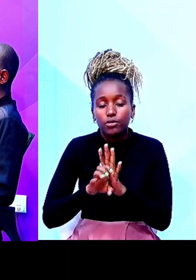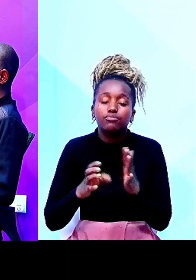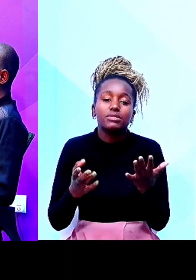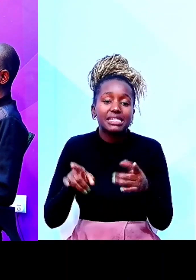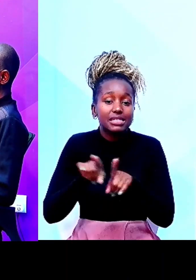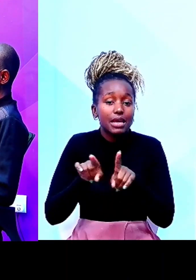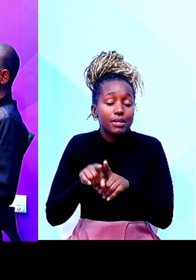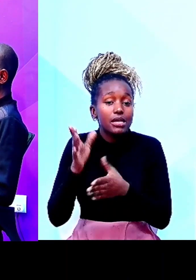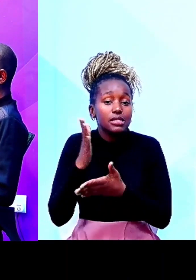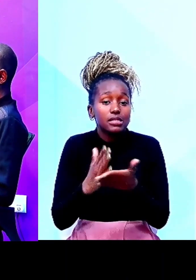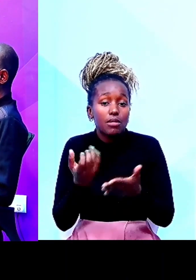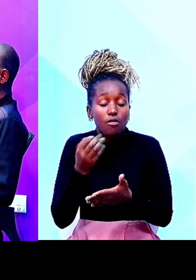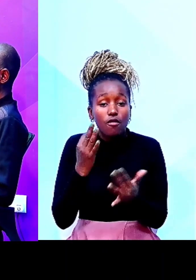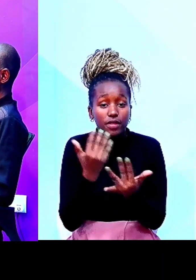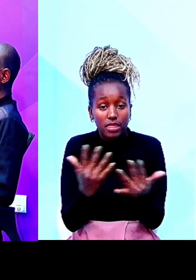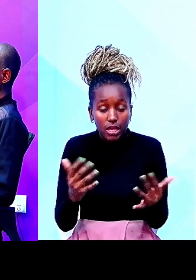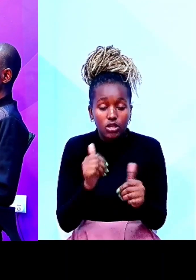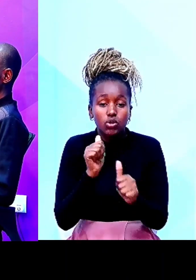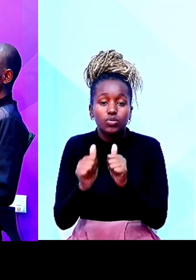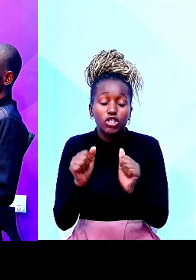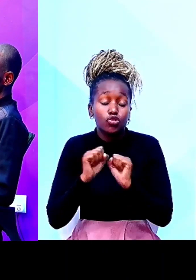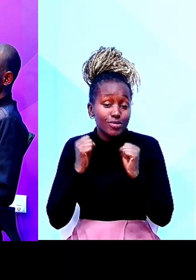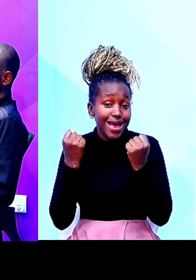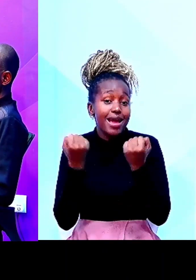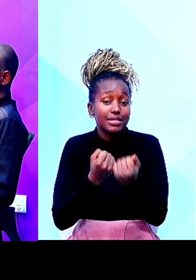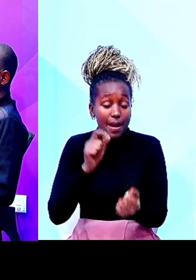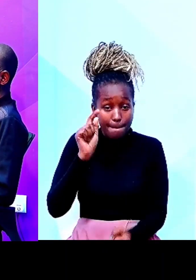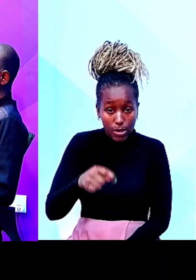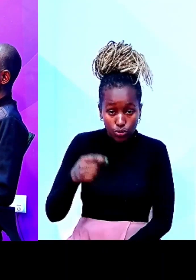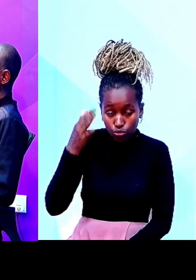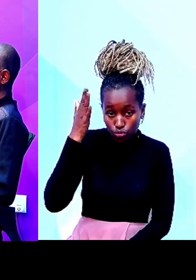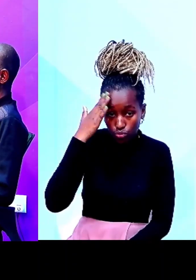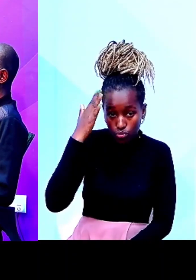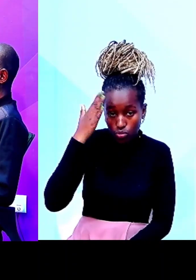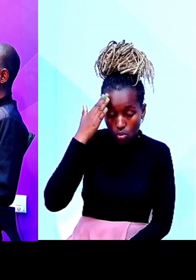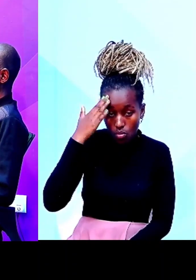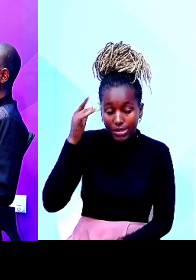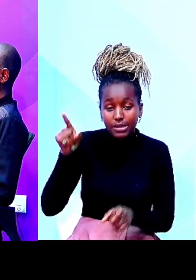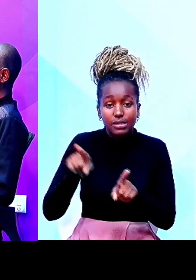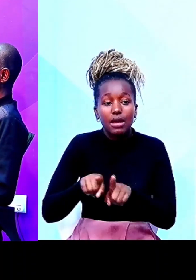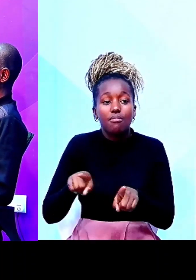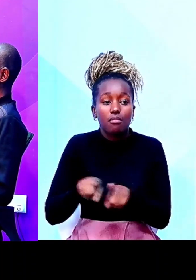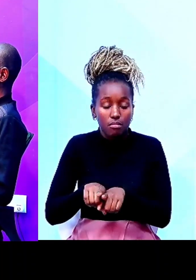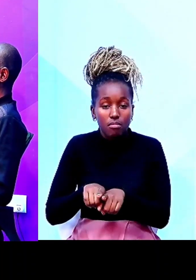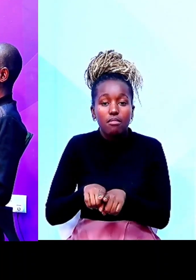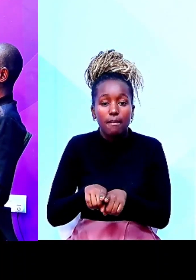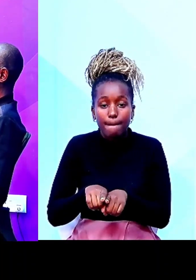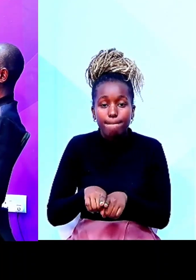the society is aware, then they will have control of.